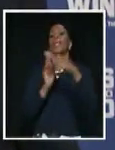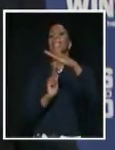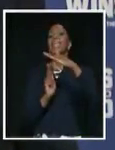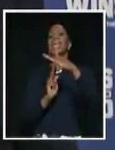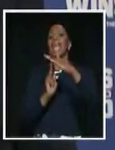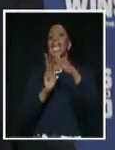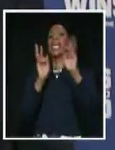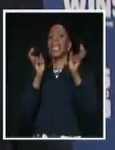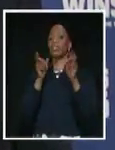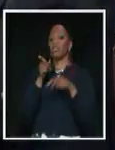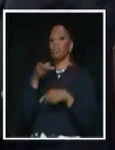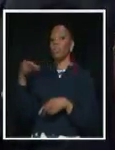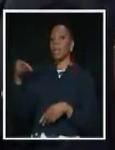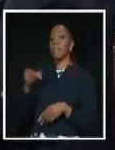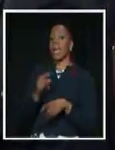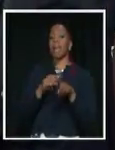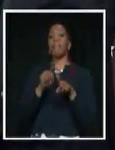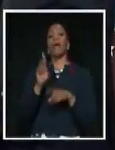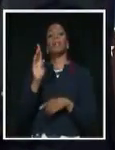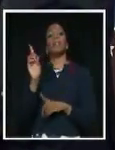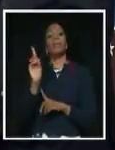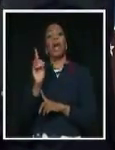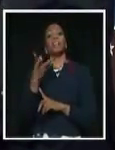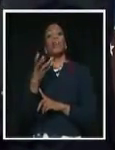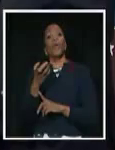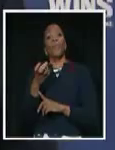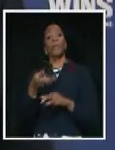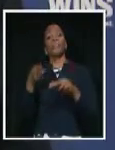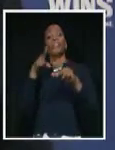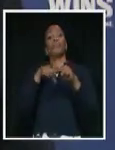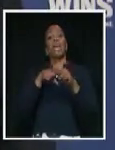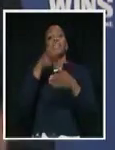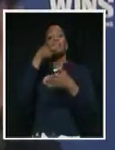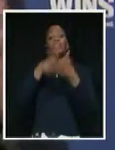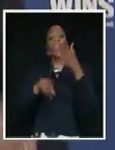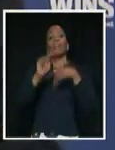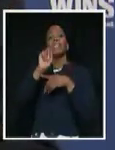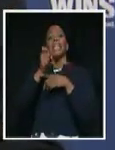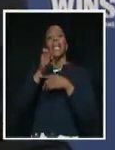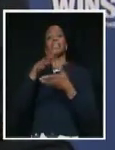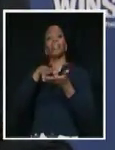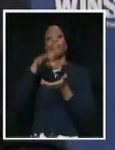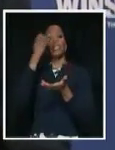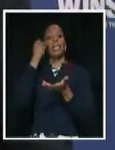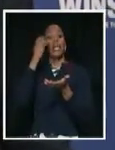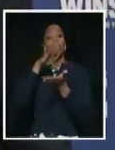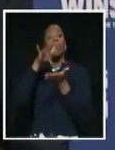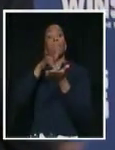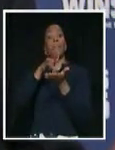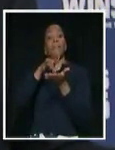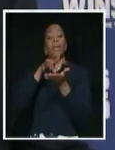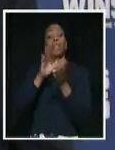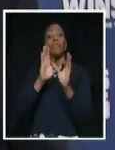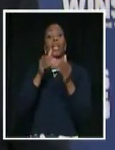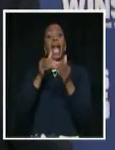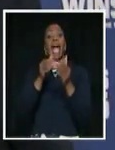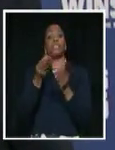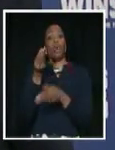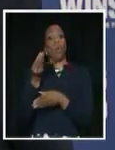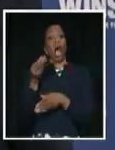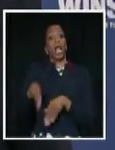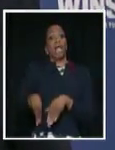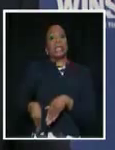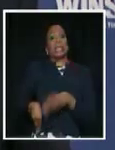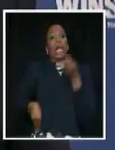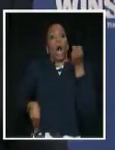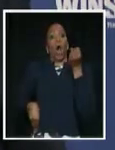for it. Right now, Bill wants to raise by charging taxes on the rich. And by the way, if you're in the middle class, hold on to your wallet, because no one has ever been able to